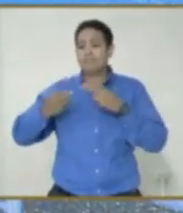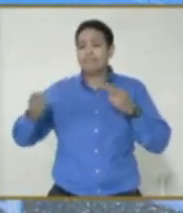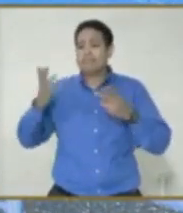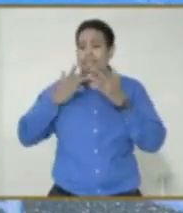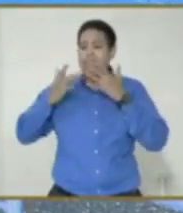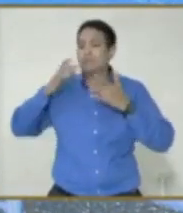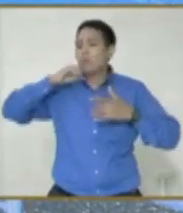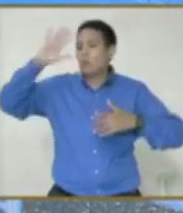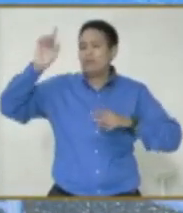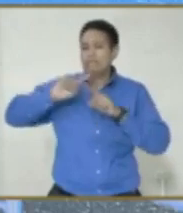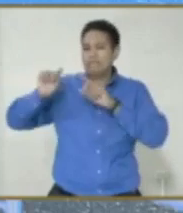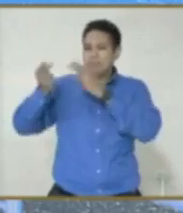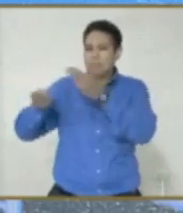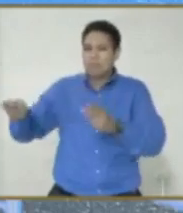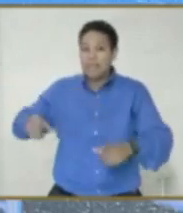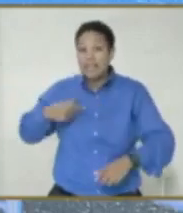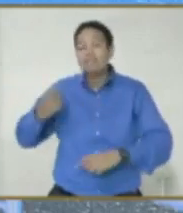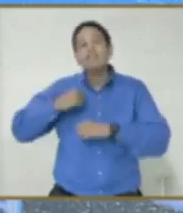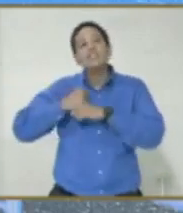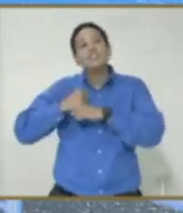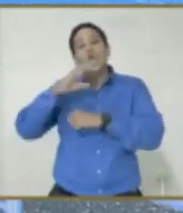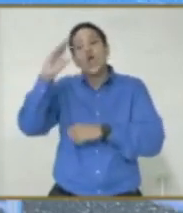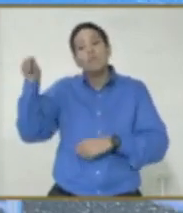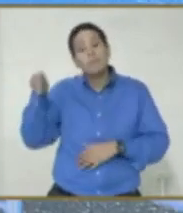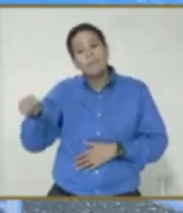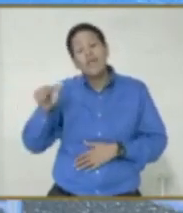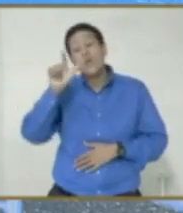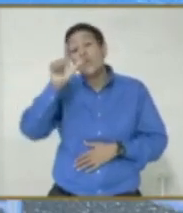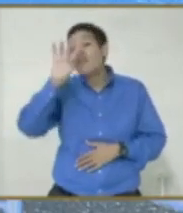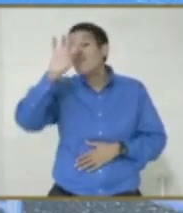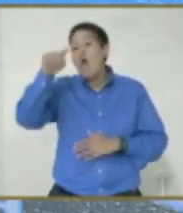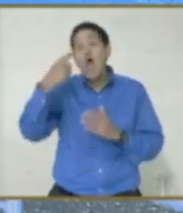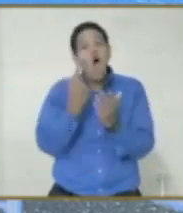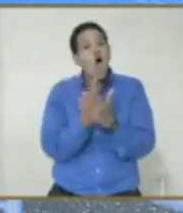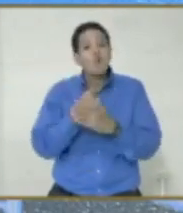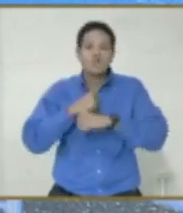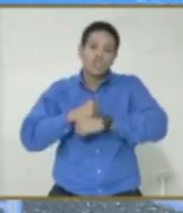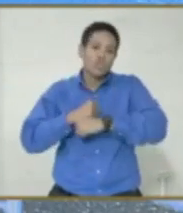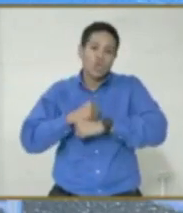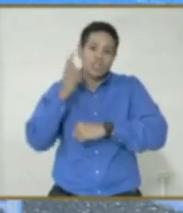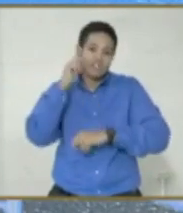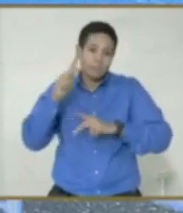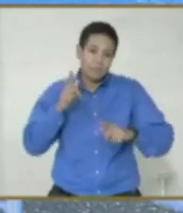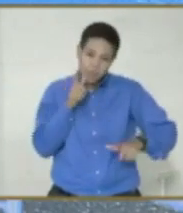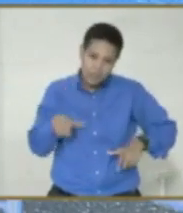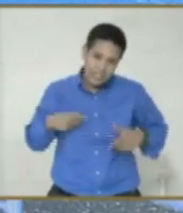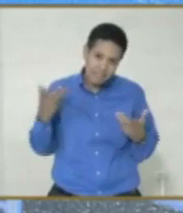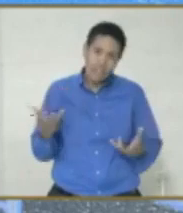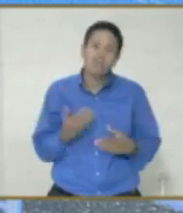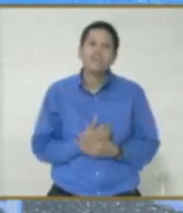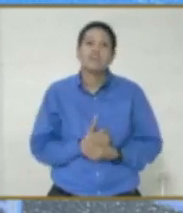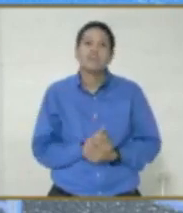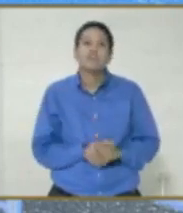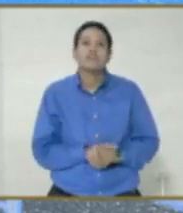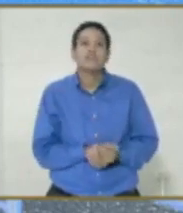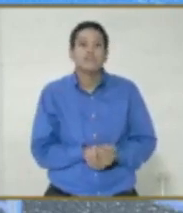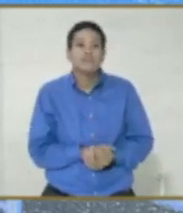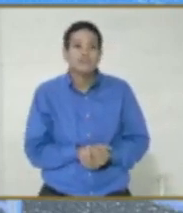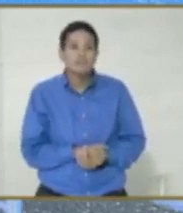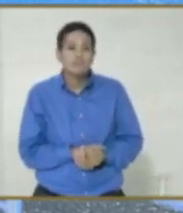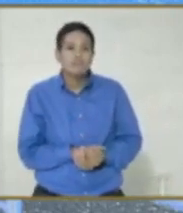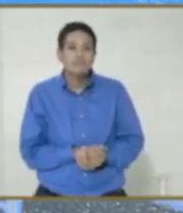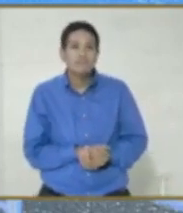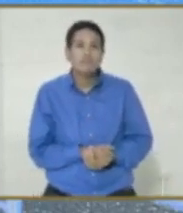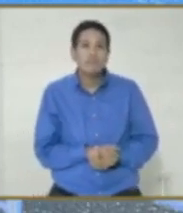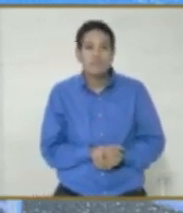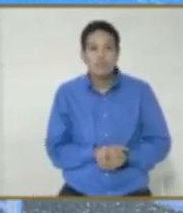A security company is paid, as I say, and they provide 24-hour security for the residents. Also, through the